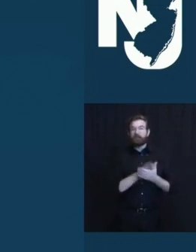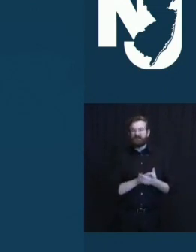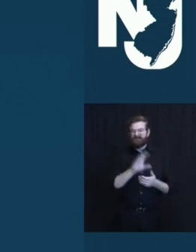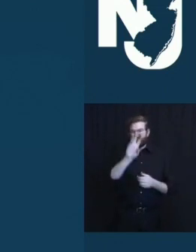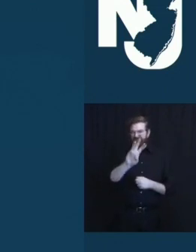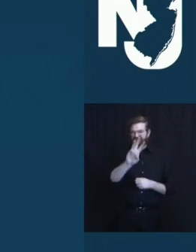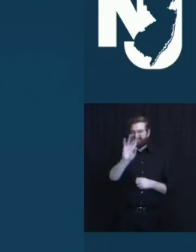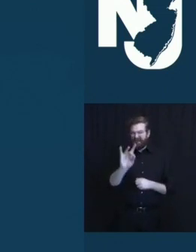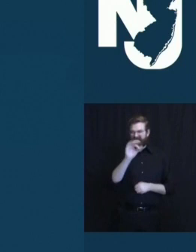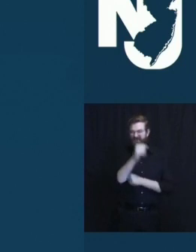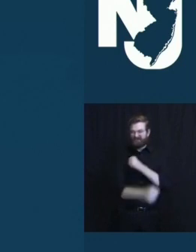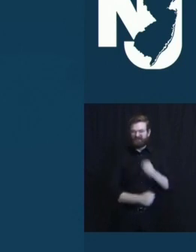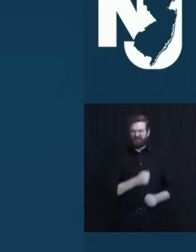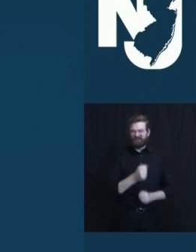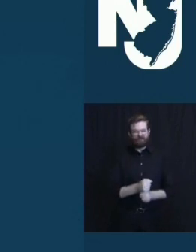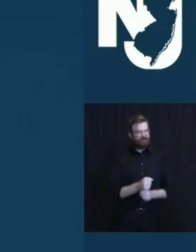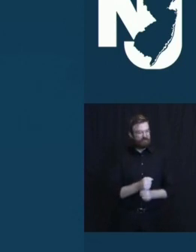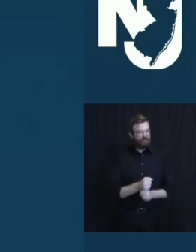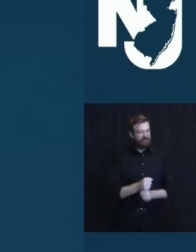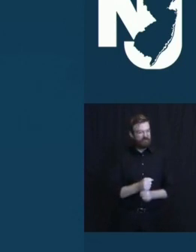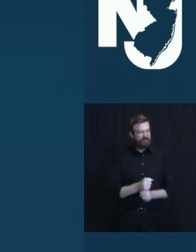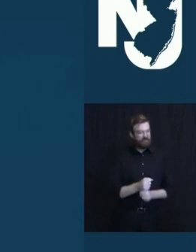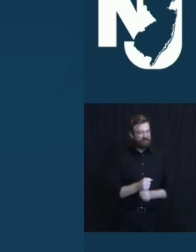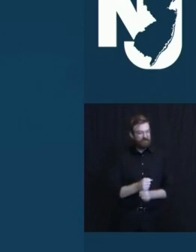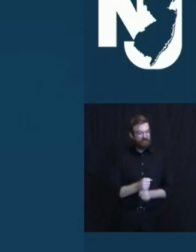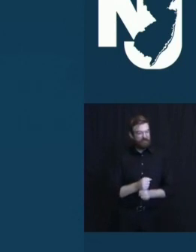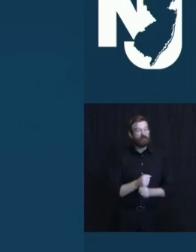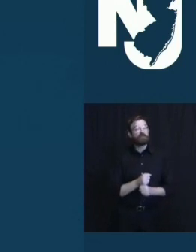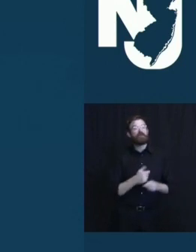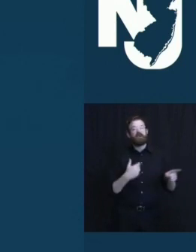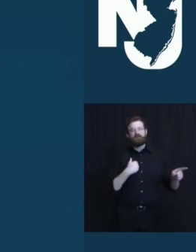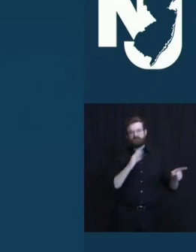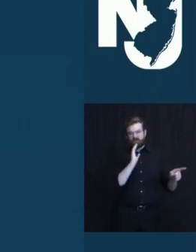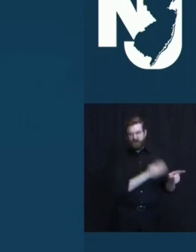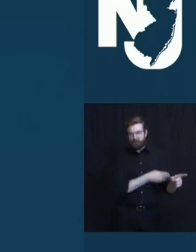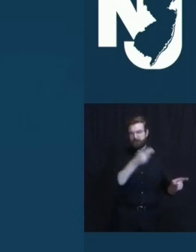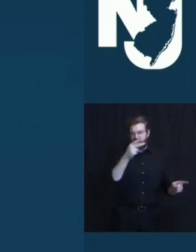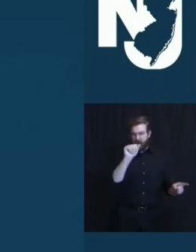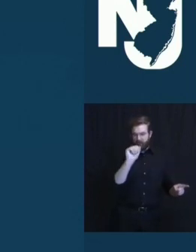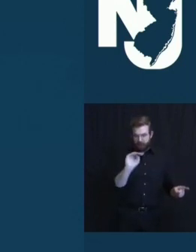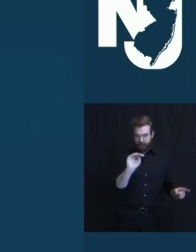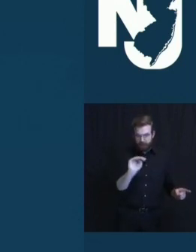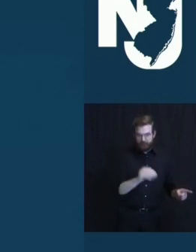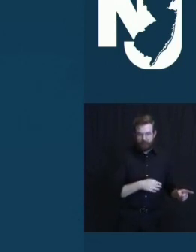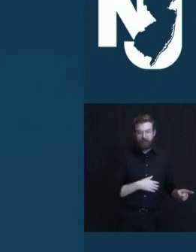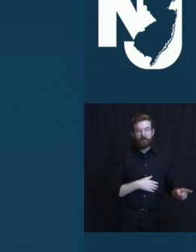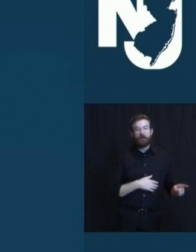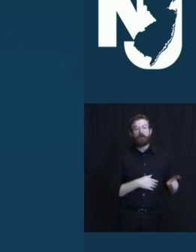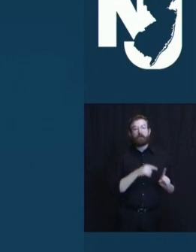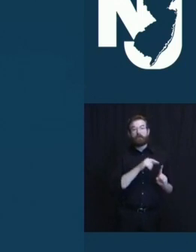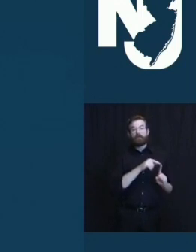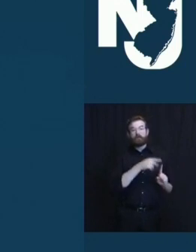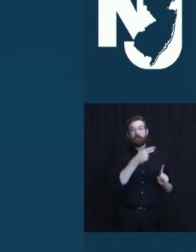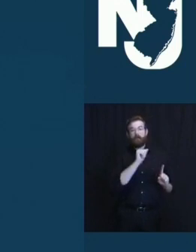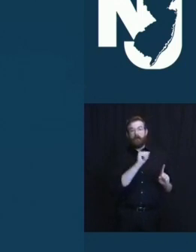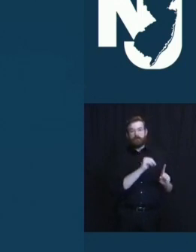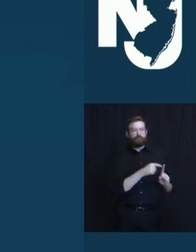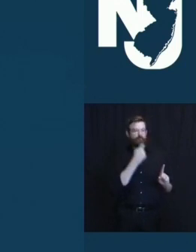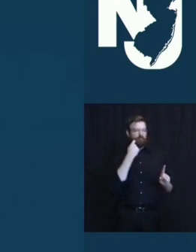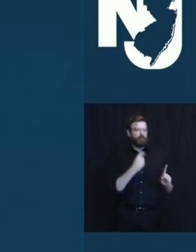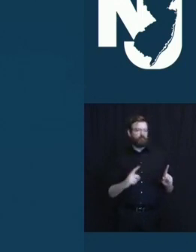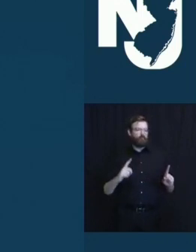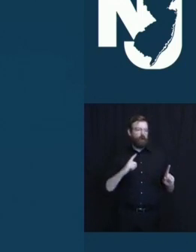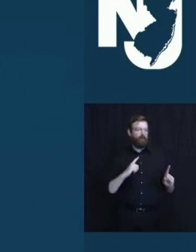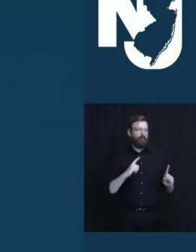herself recently retired from a long and successful career at Merck, and his son, Jeffrey, and Jeffrey's wife, Lauren, along with his grandchildren